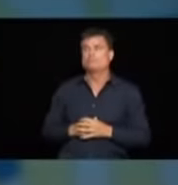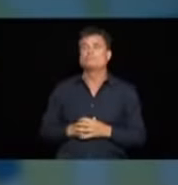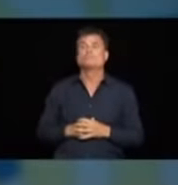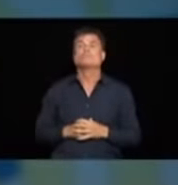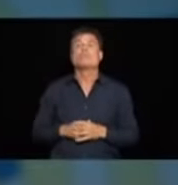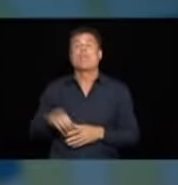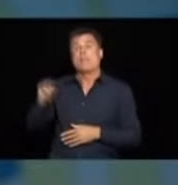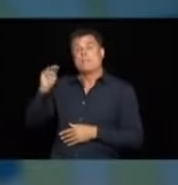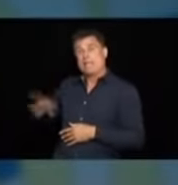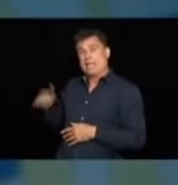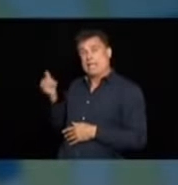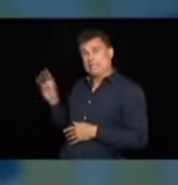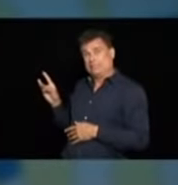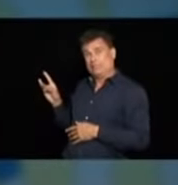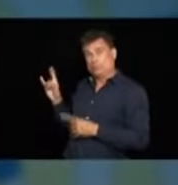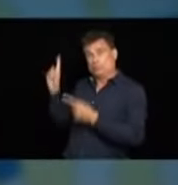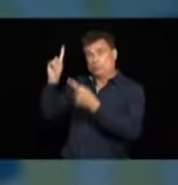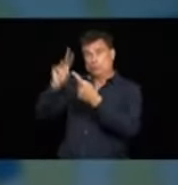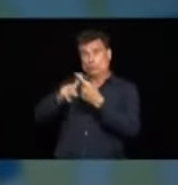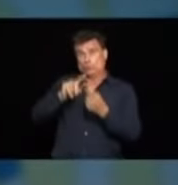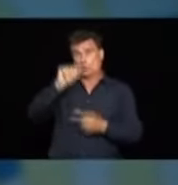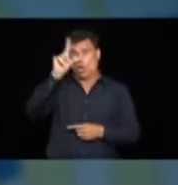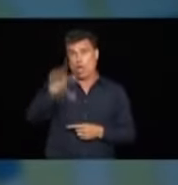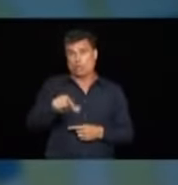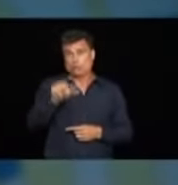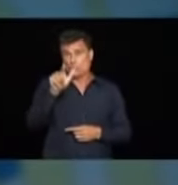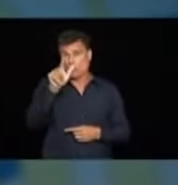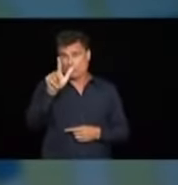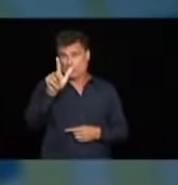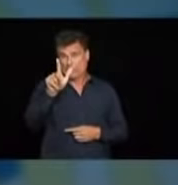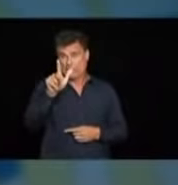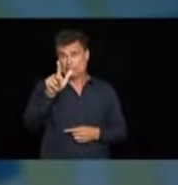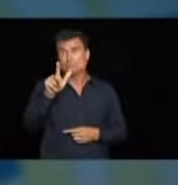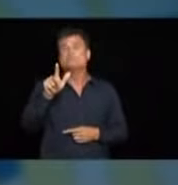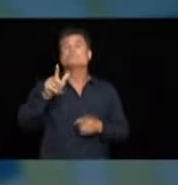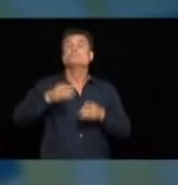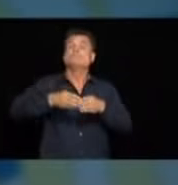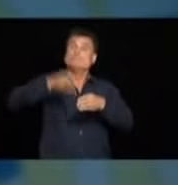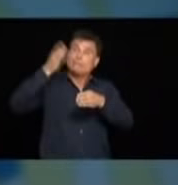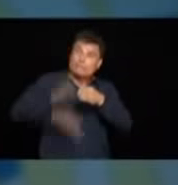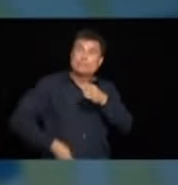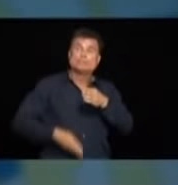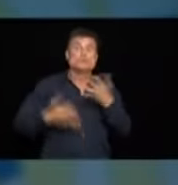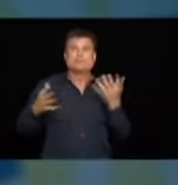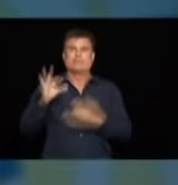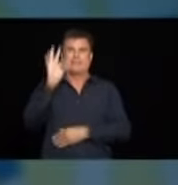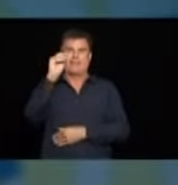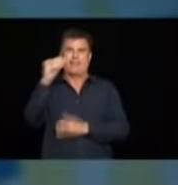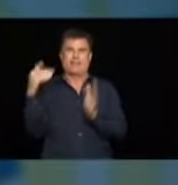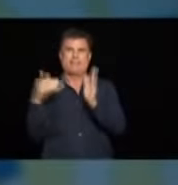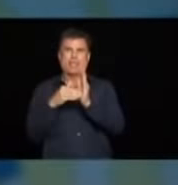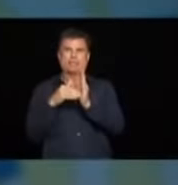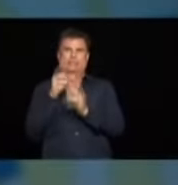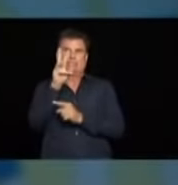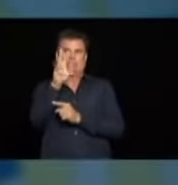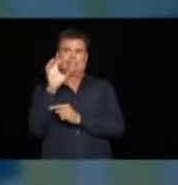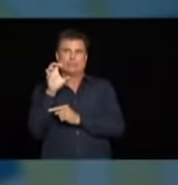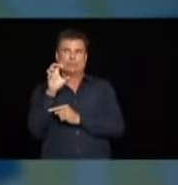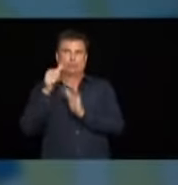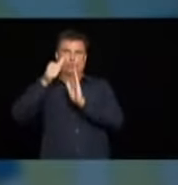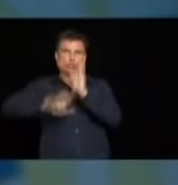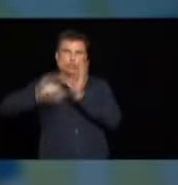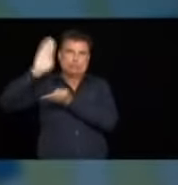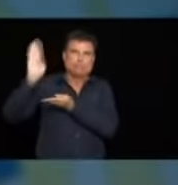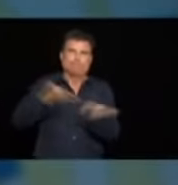69,302 were scheduled surgeries, sometimes called elective surgeries, and 21,369 were unscheduled or emergency